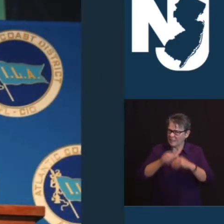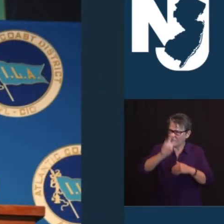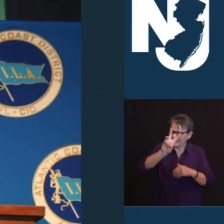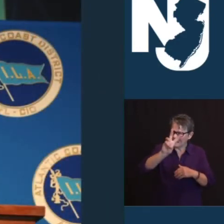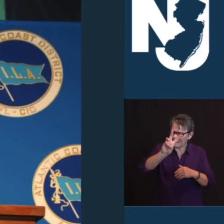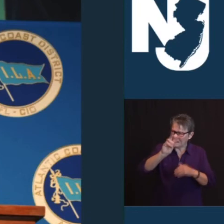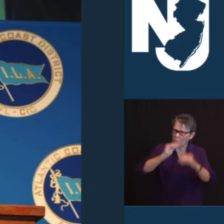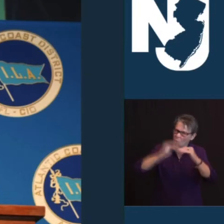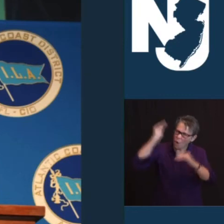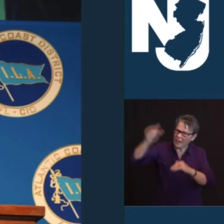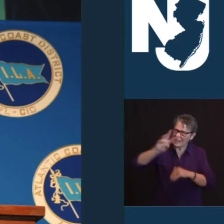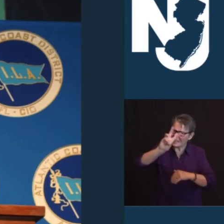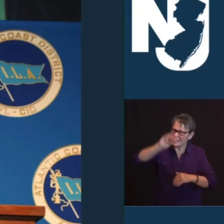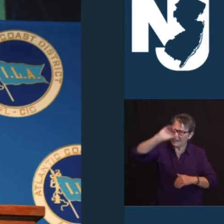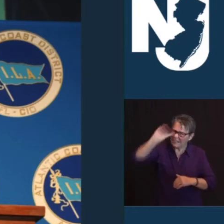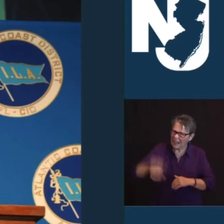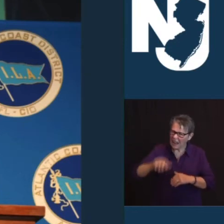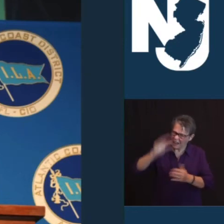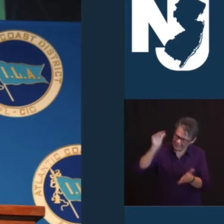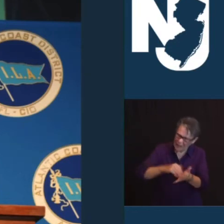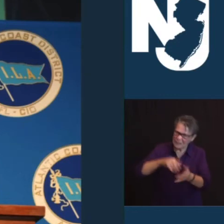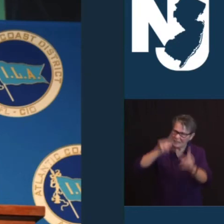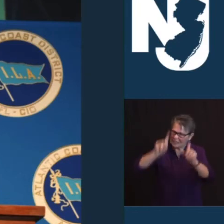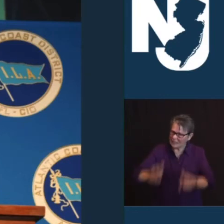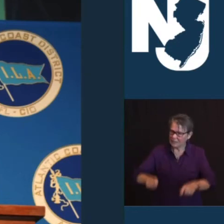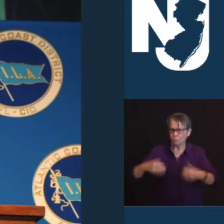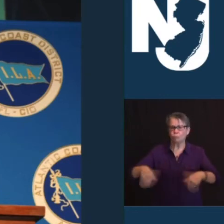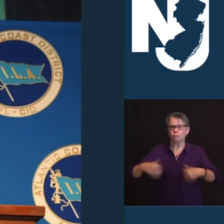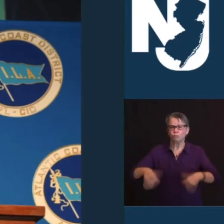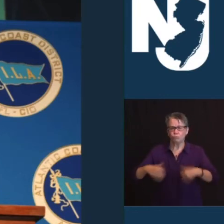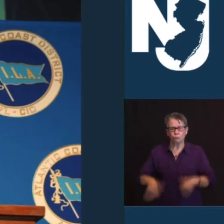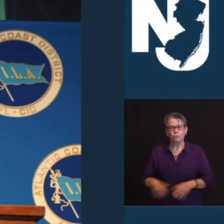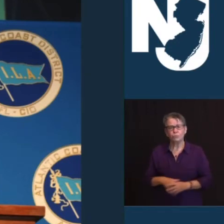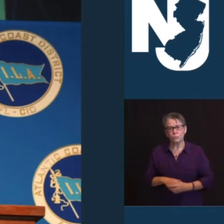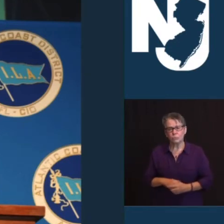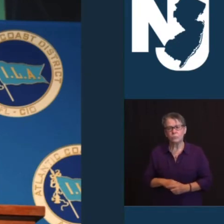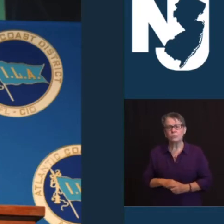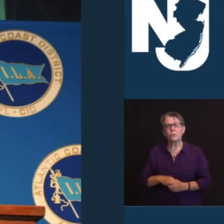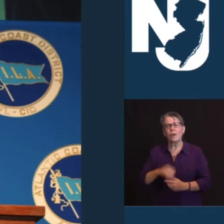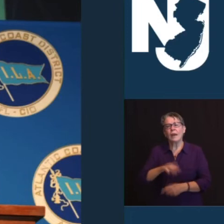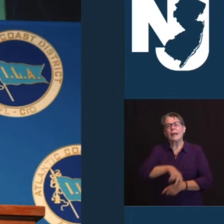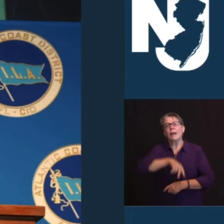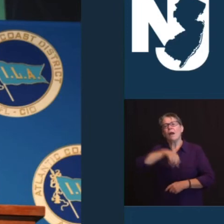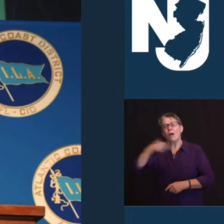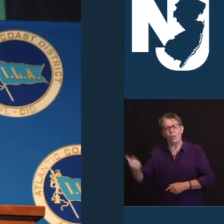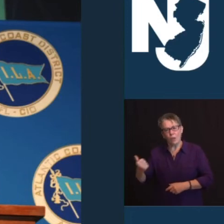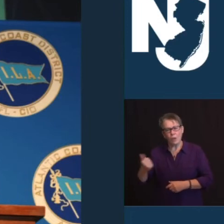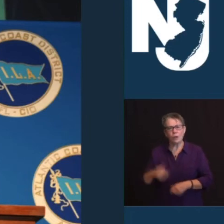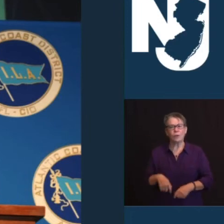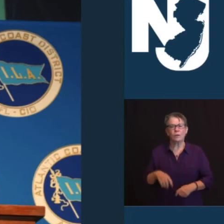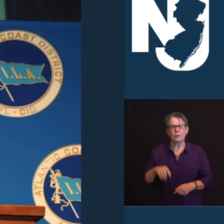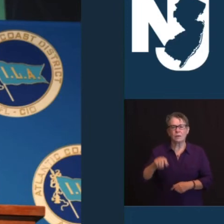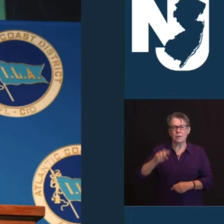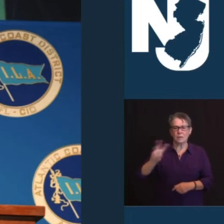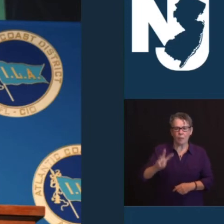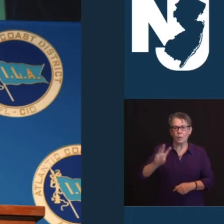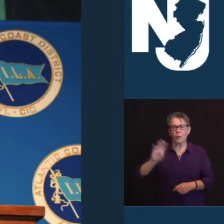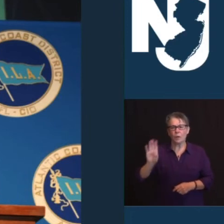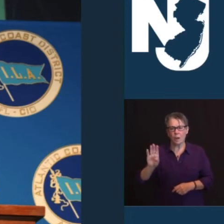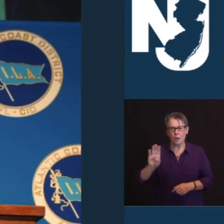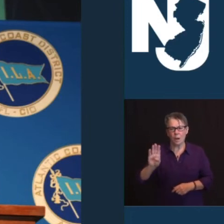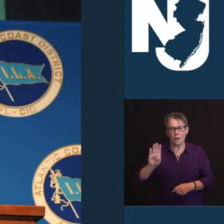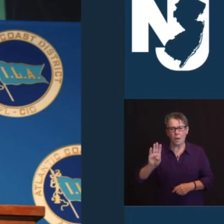of a giant in our labor family, W. Bernard Dudley, the Atlantic Coast District General Vice President of